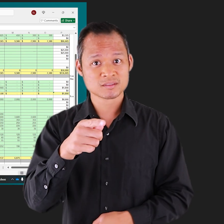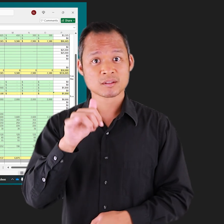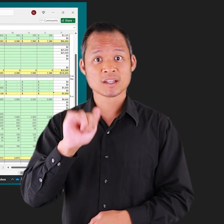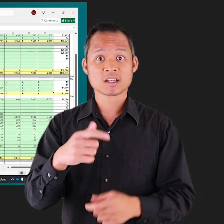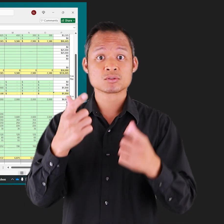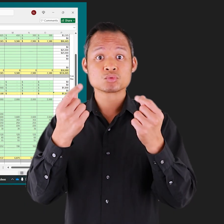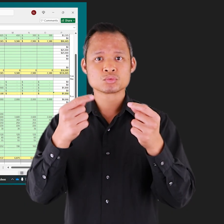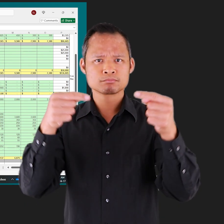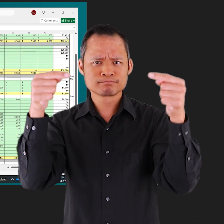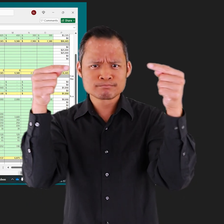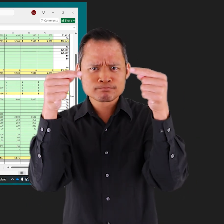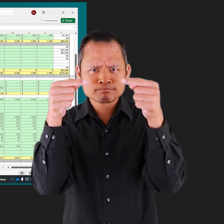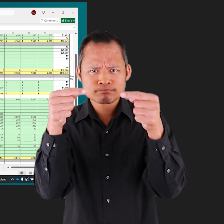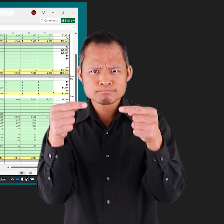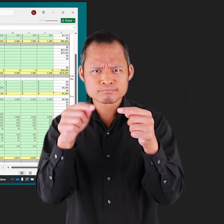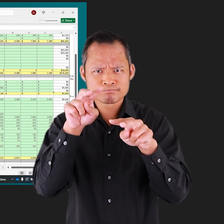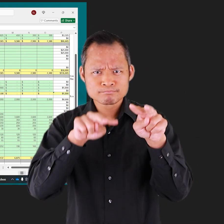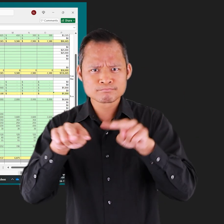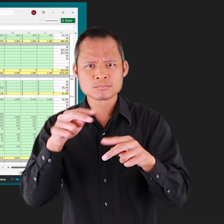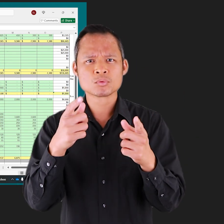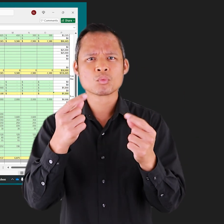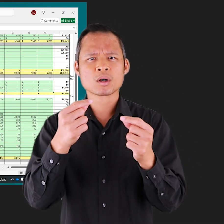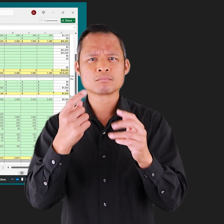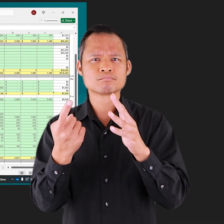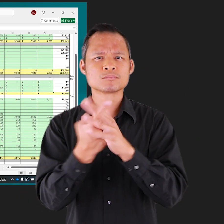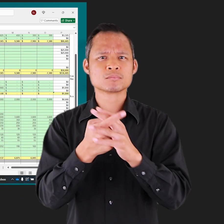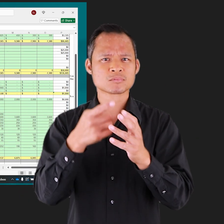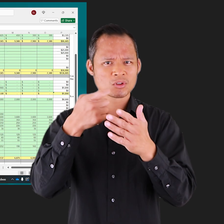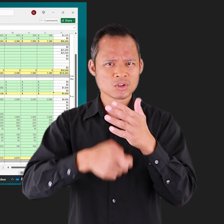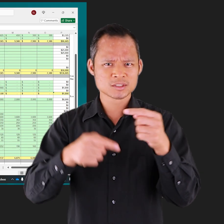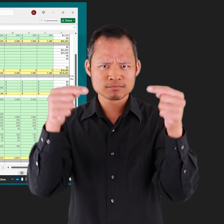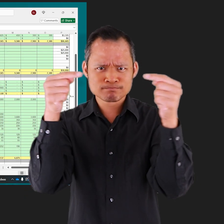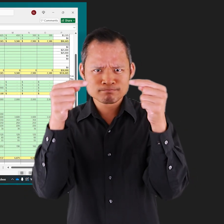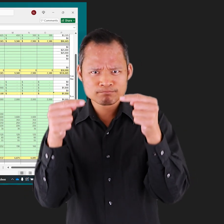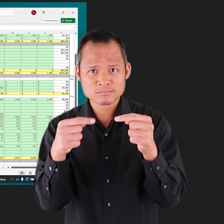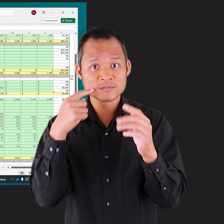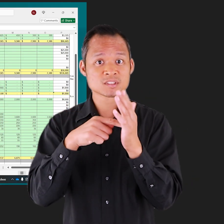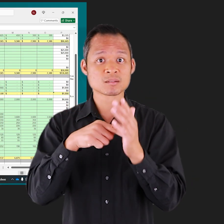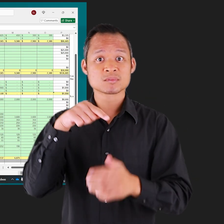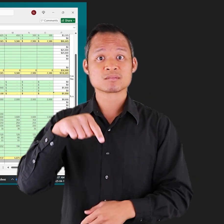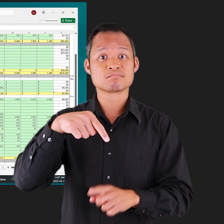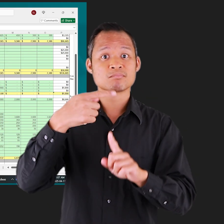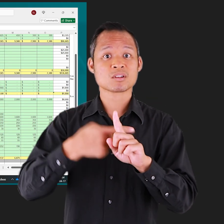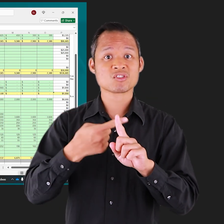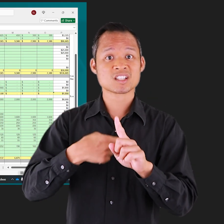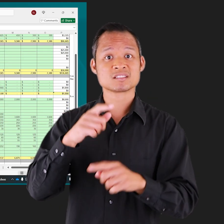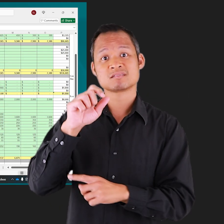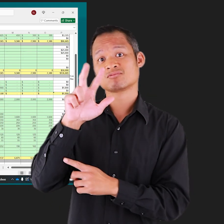is where you go line by line and think through what can possibly come up. In this example, although the rent